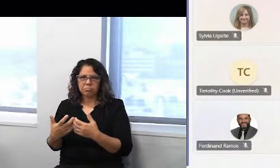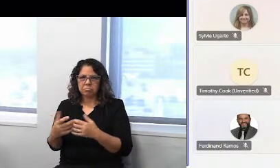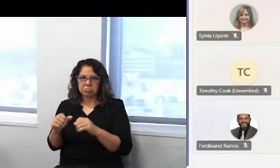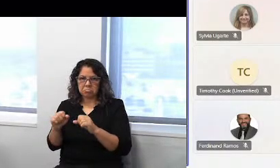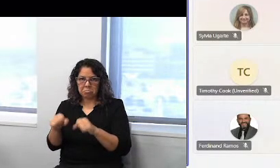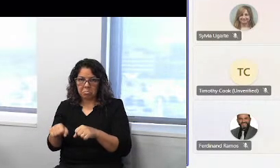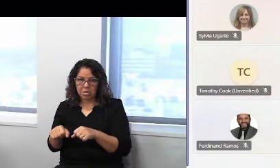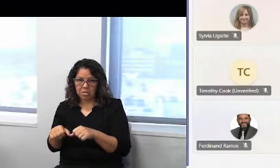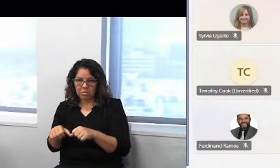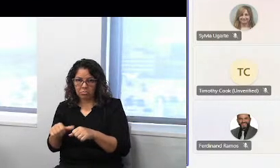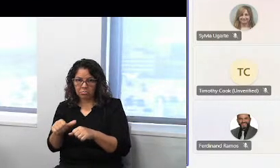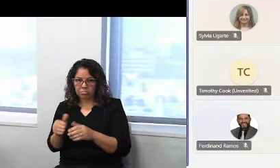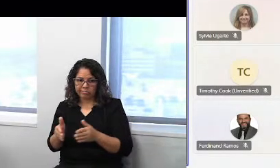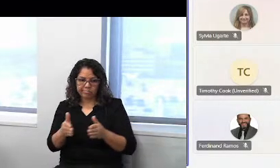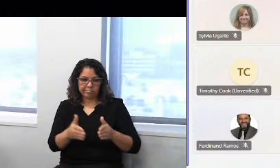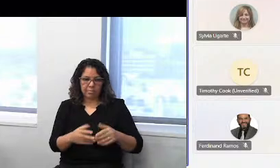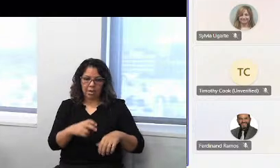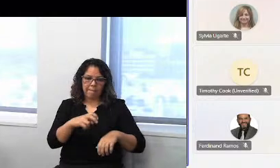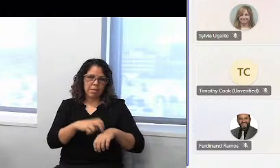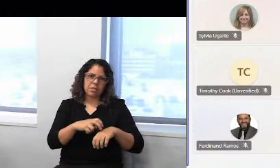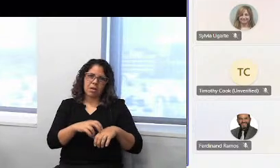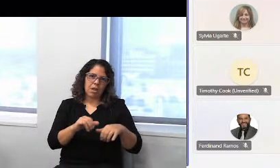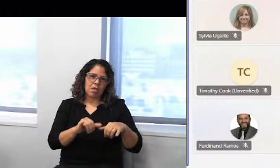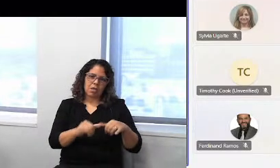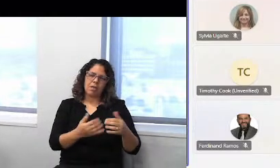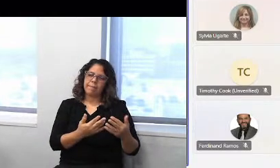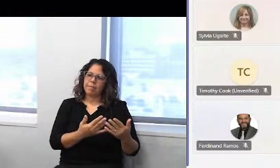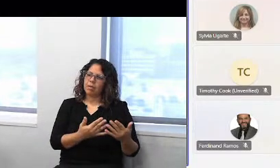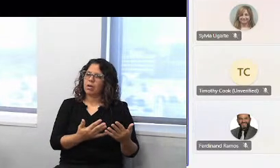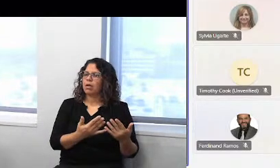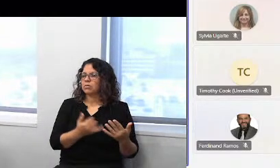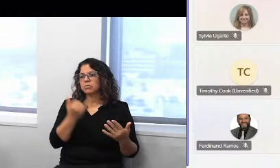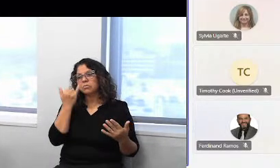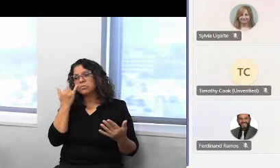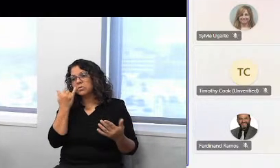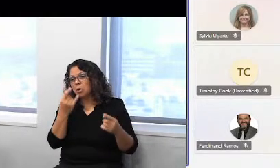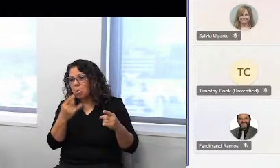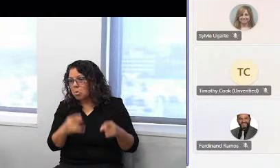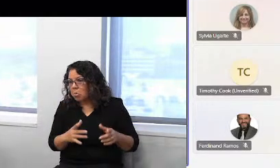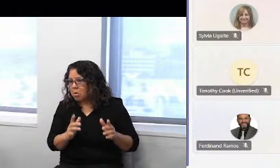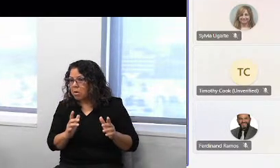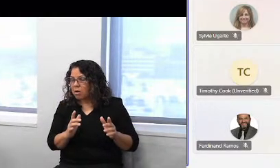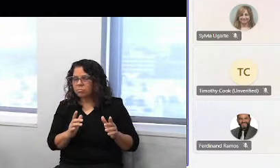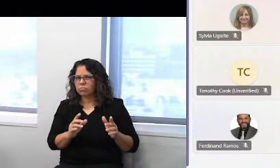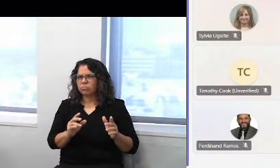batteries sitting there just waiting if there is intermittence. So